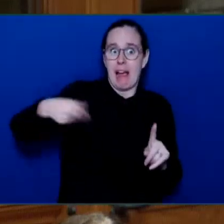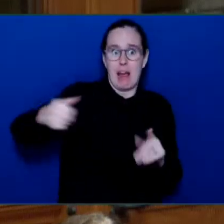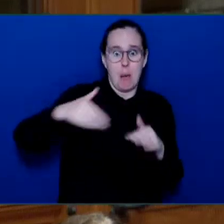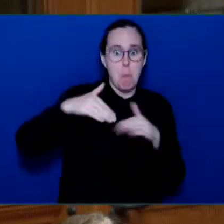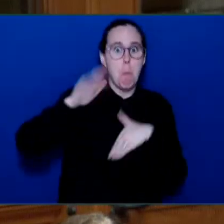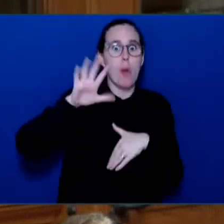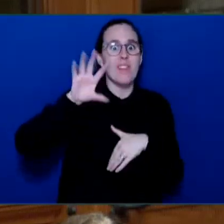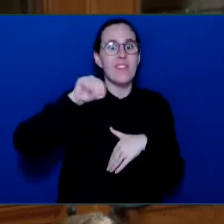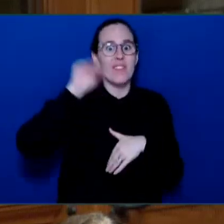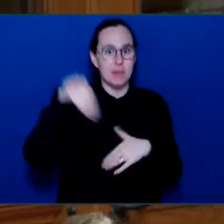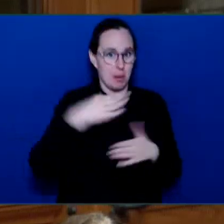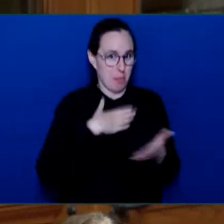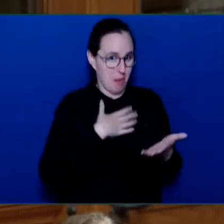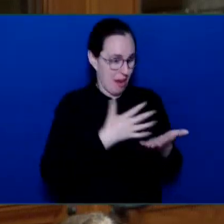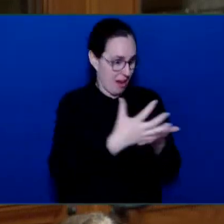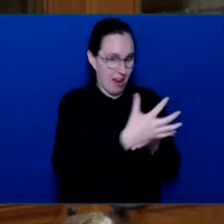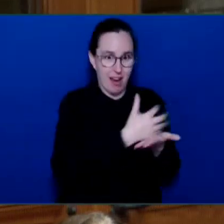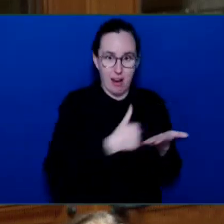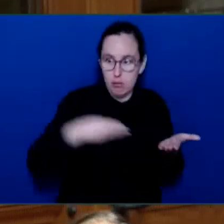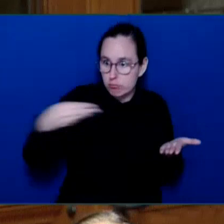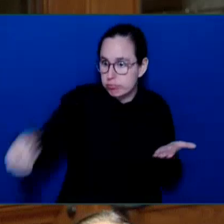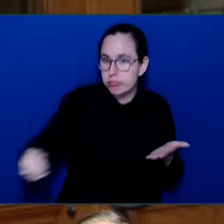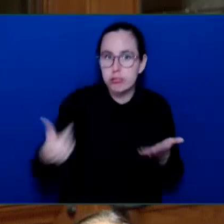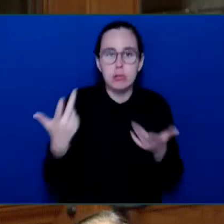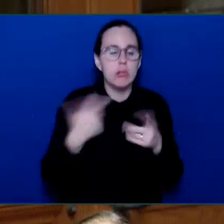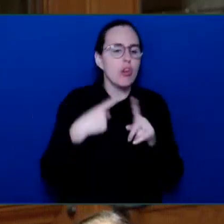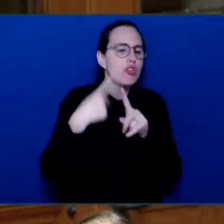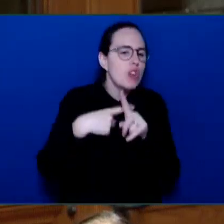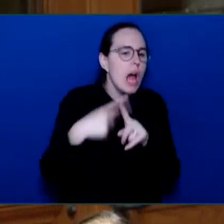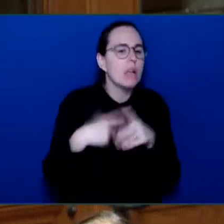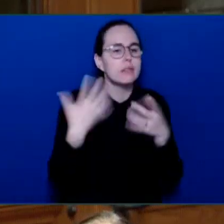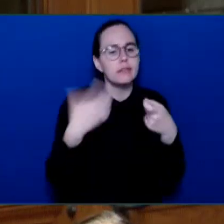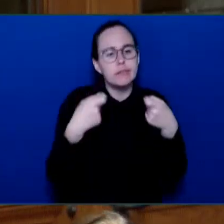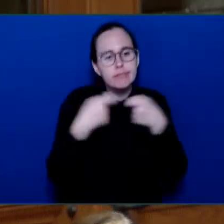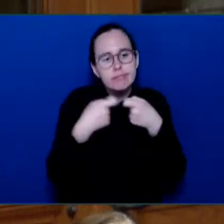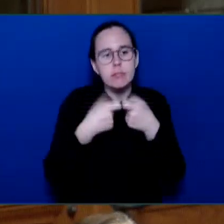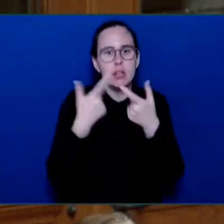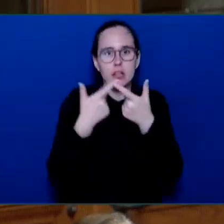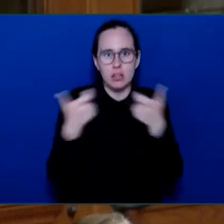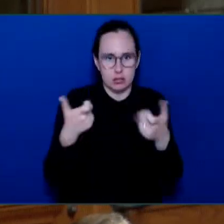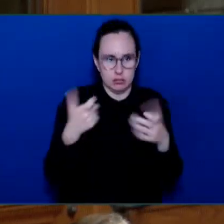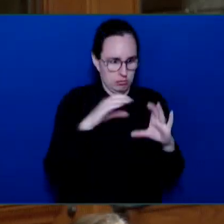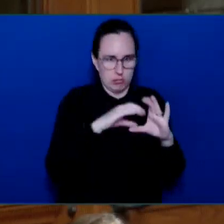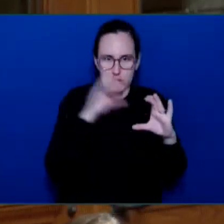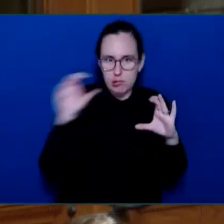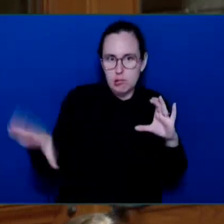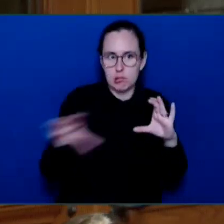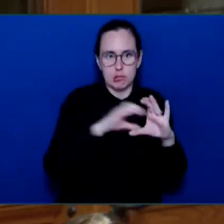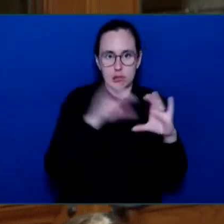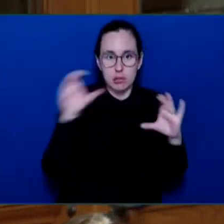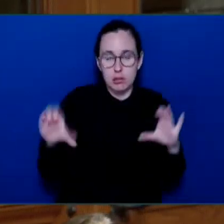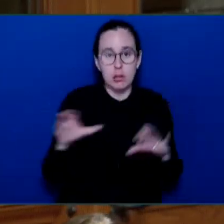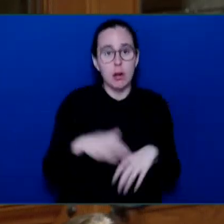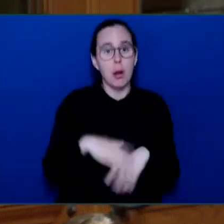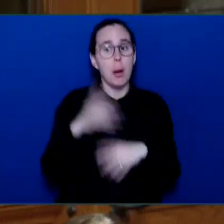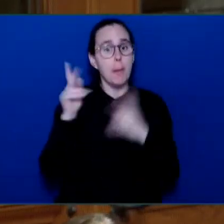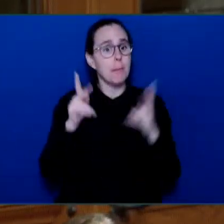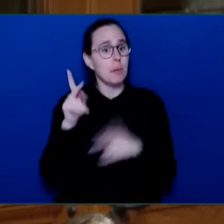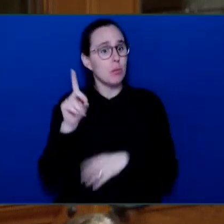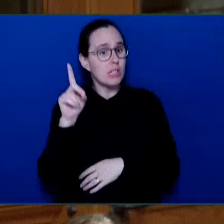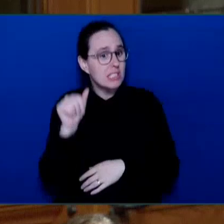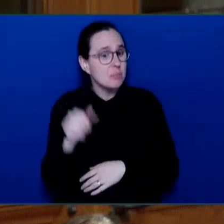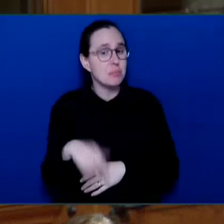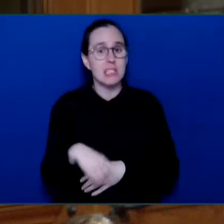riding, people with developmental disabilities and low-income seniors are being forced into homelessness. Food banks